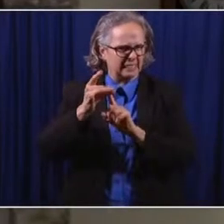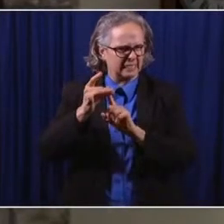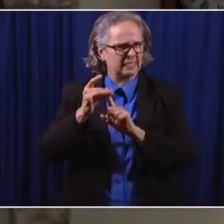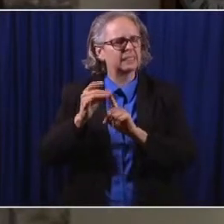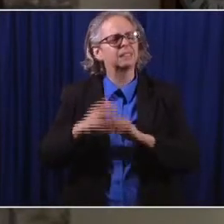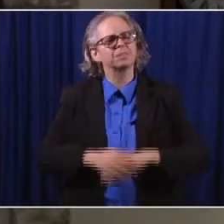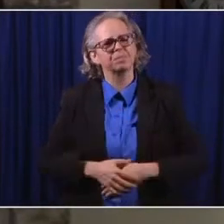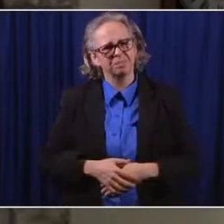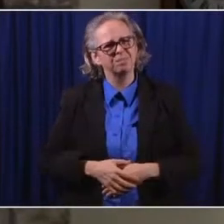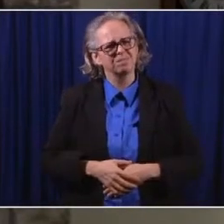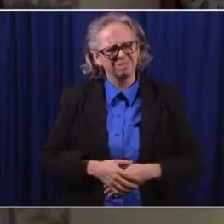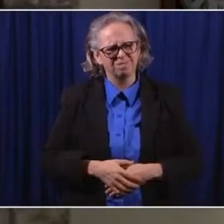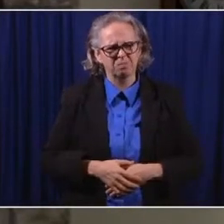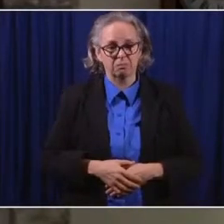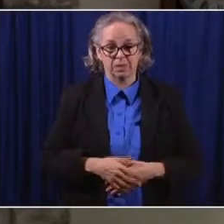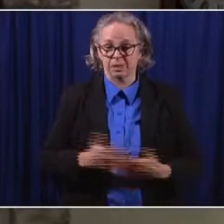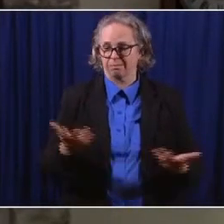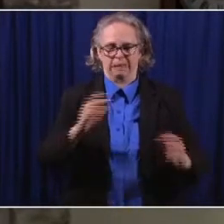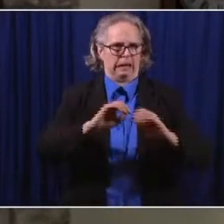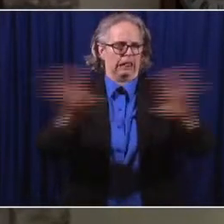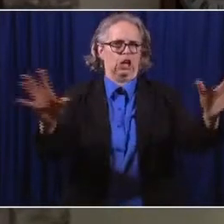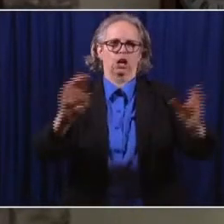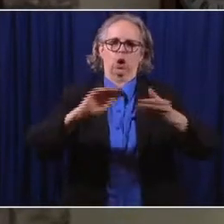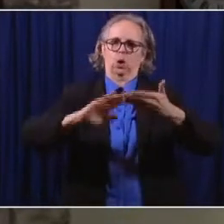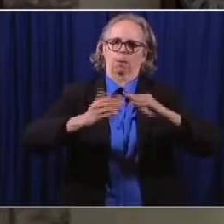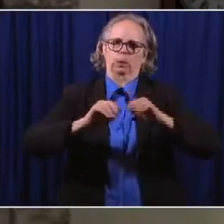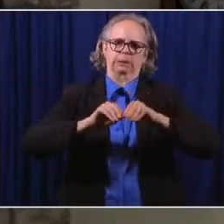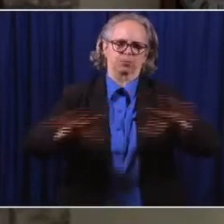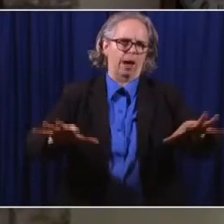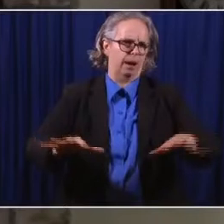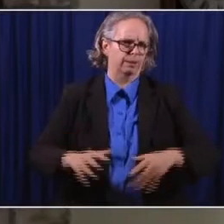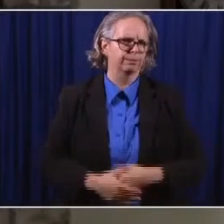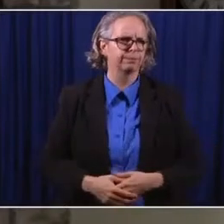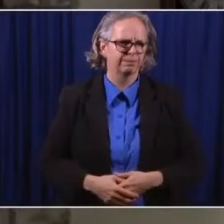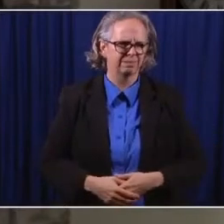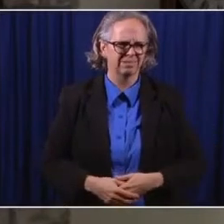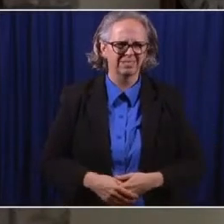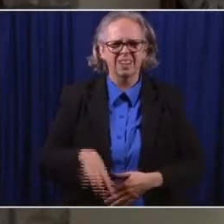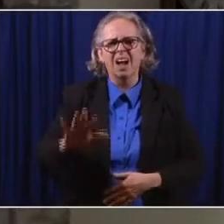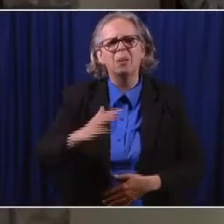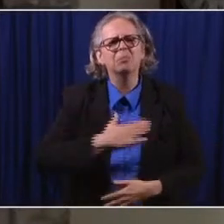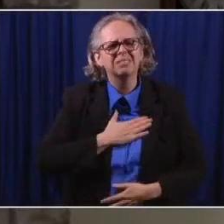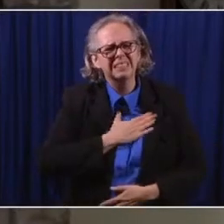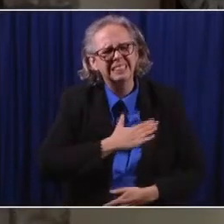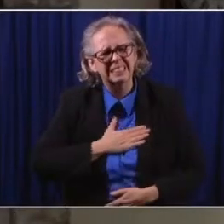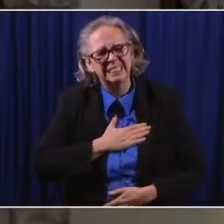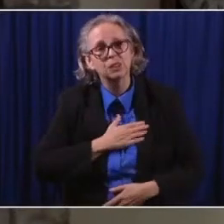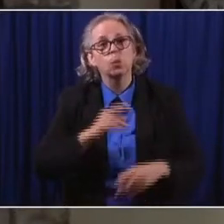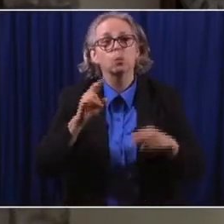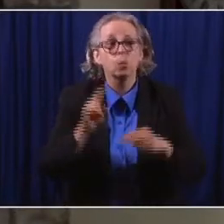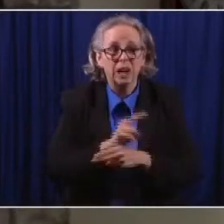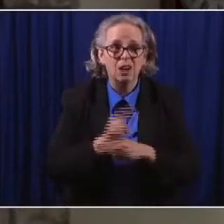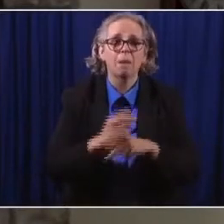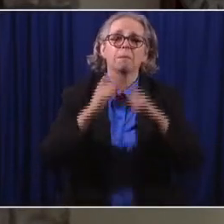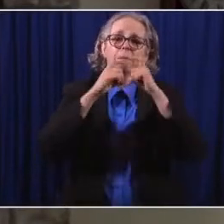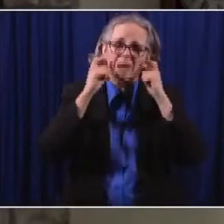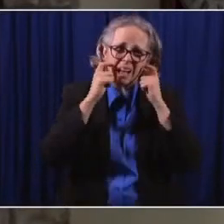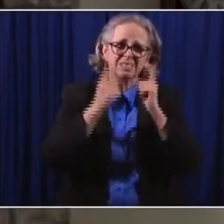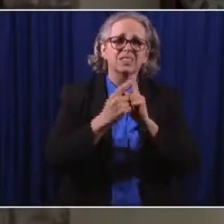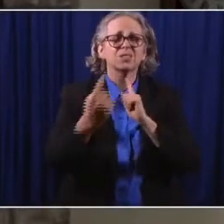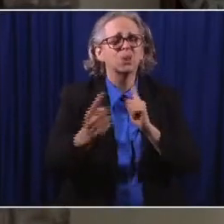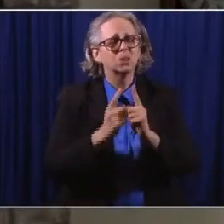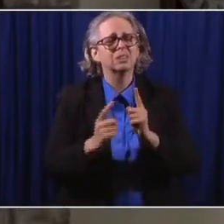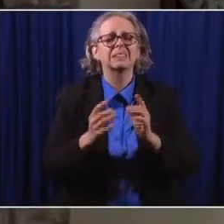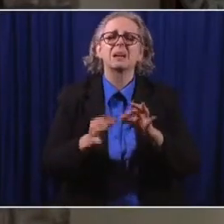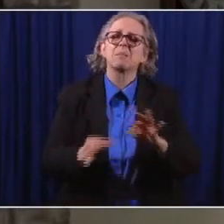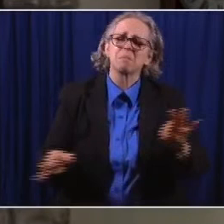have community spread. So we just asked our friends in Mercer County, wear masks and social distance. Very important.